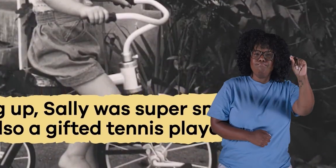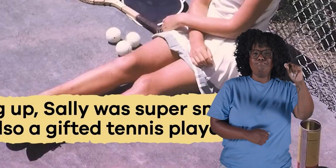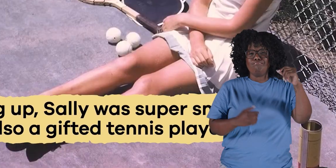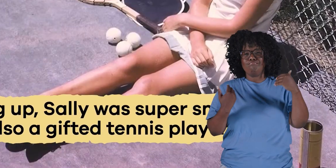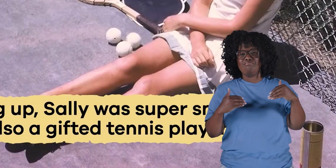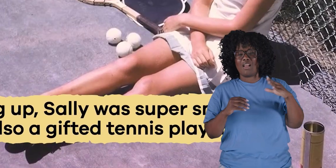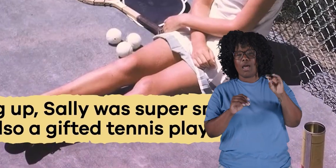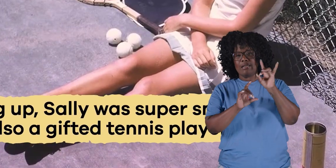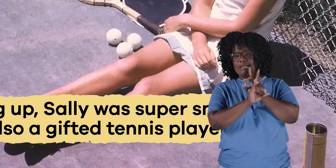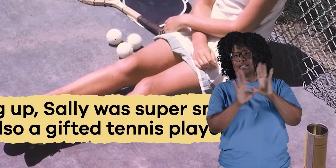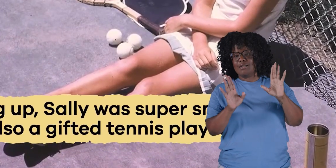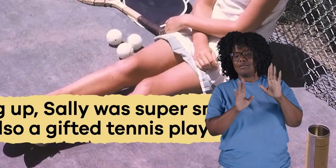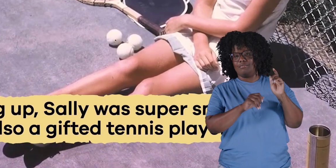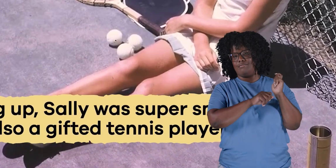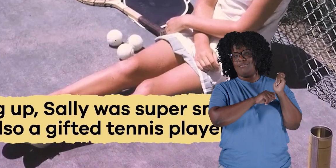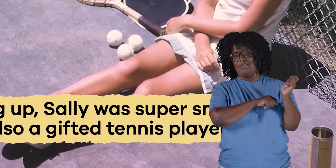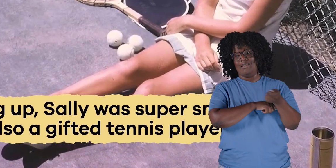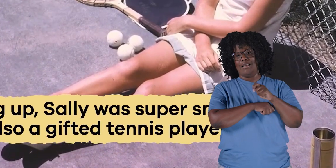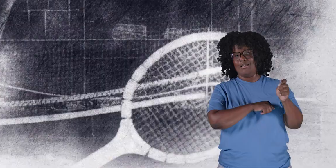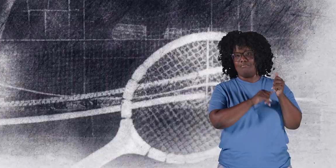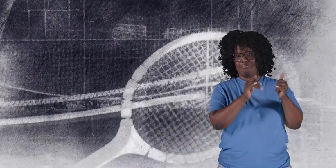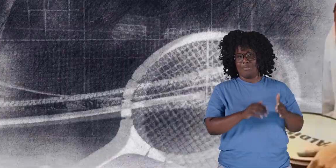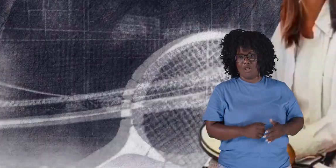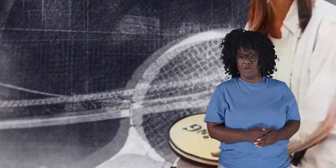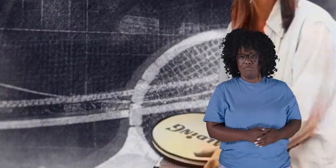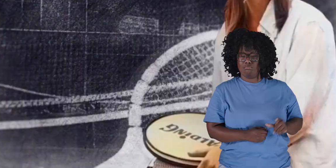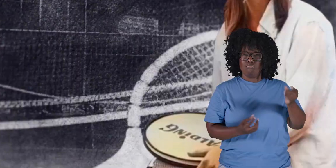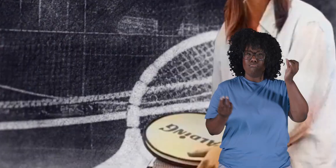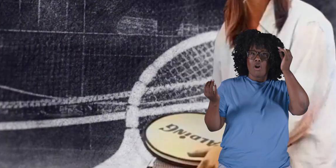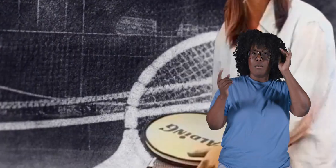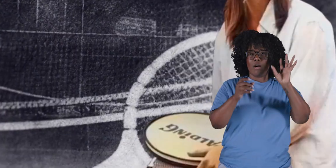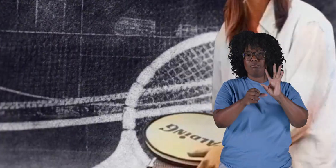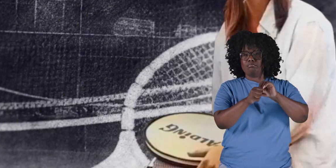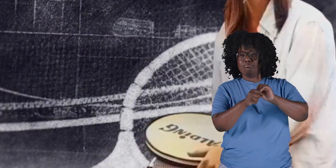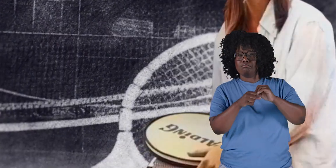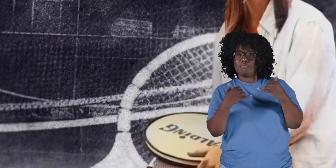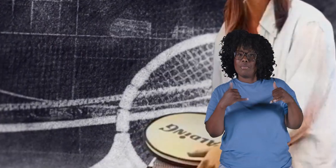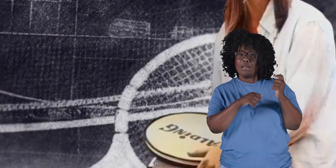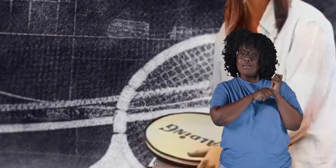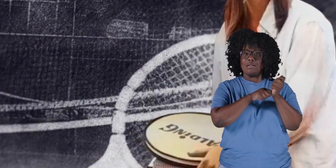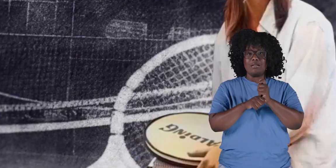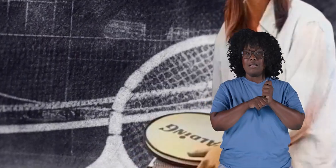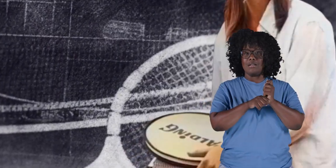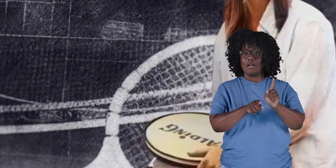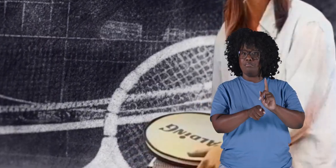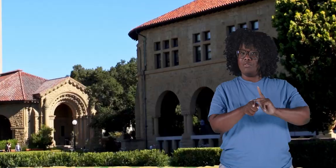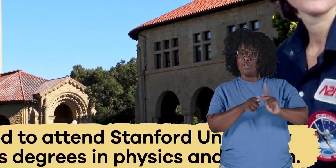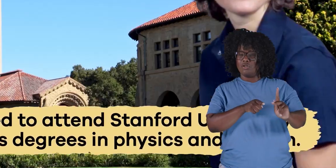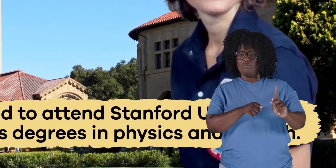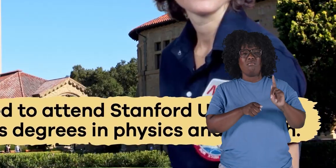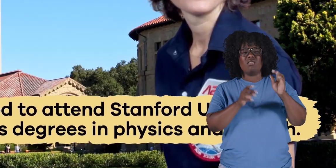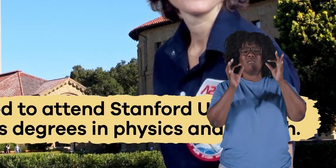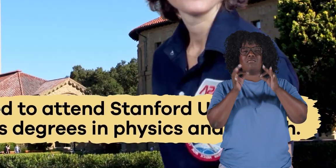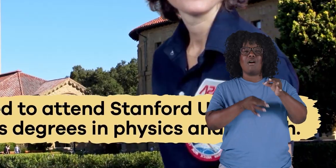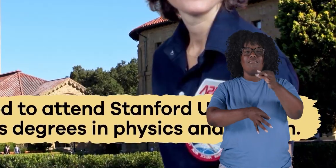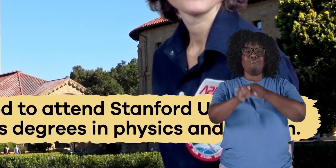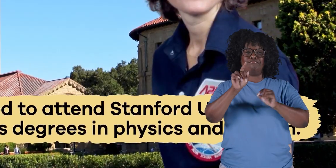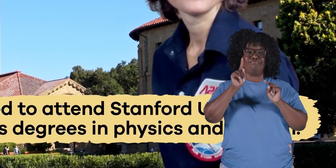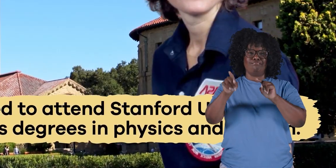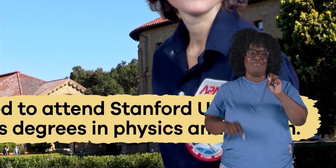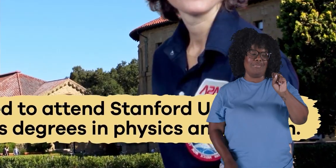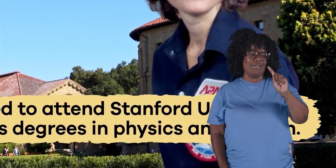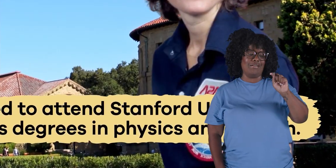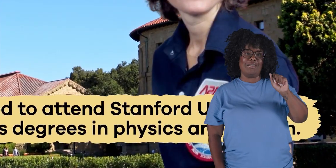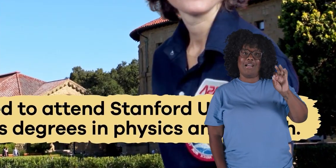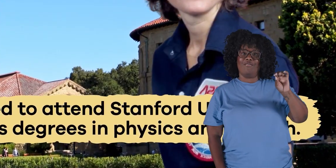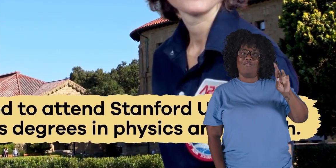smart and also a gifted tennis player. She even thought about playing tennis professionally. Instead, Sally